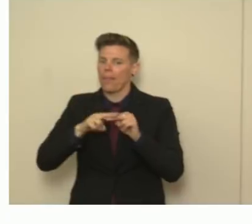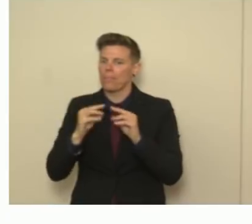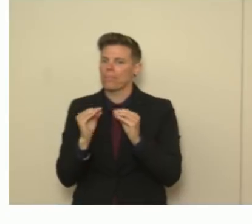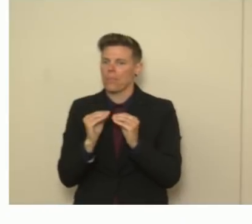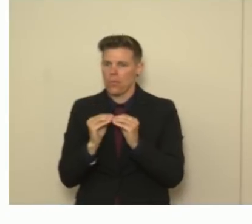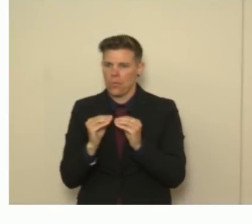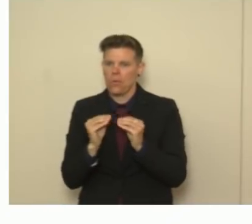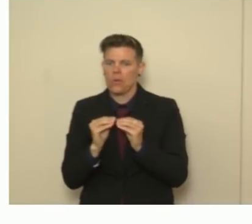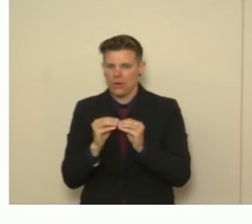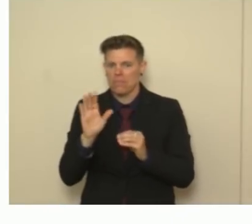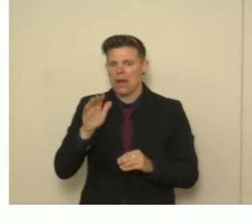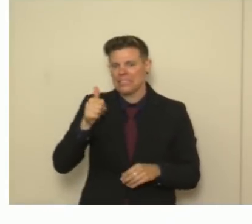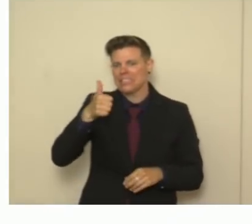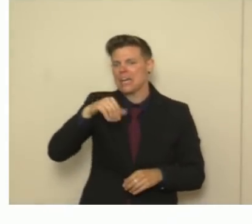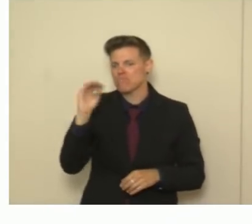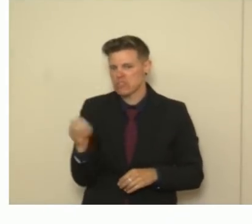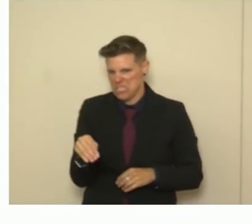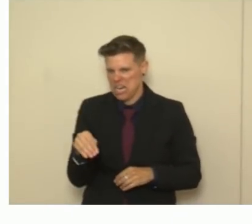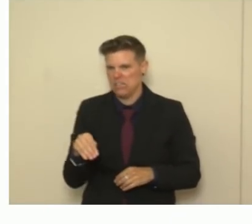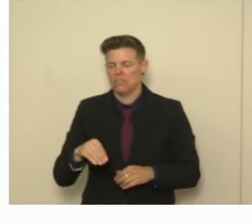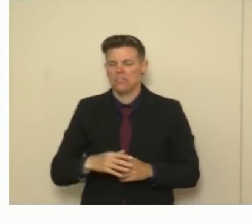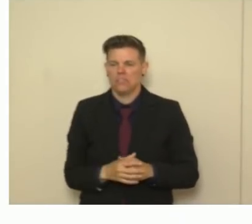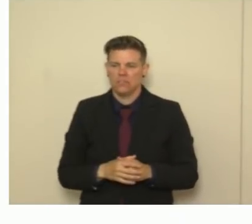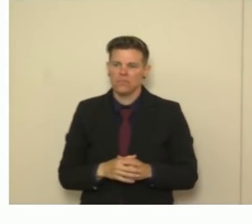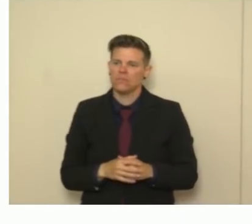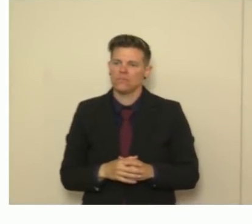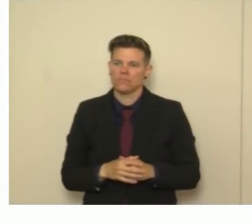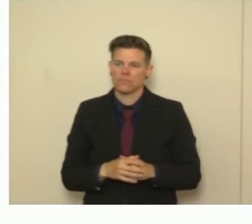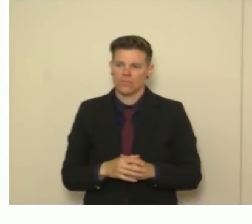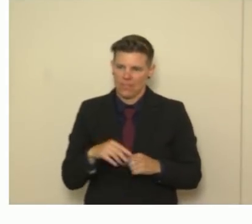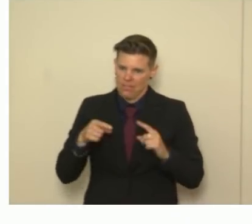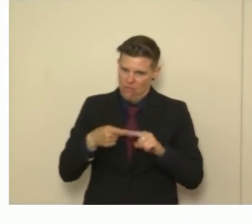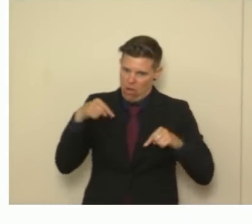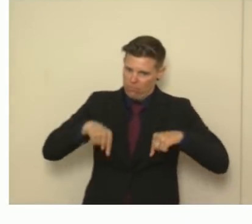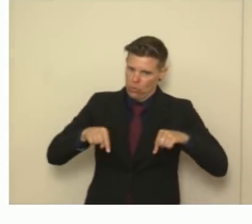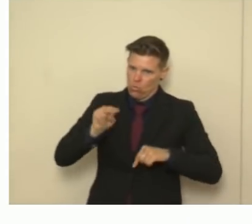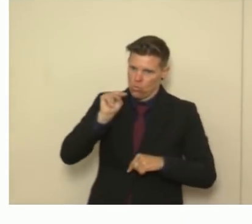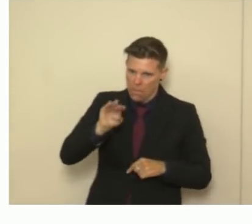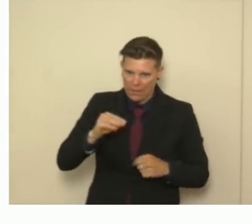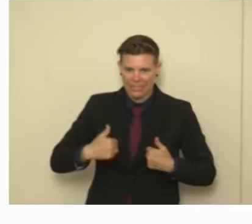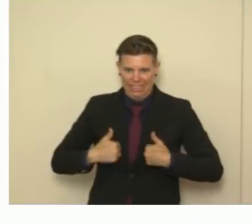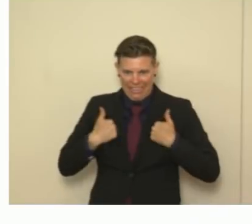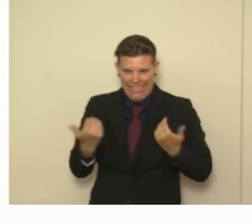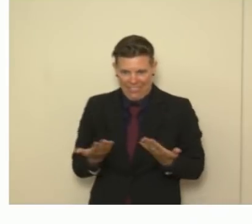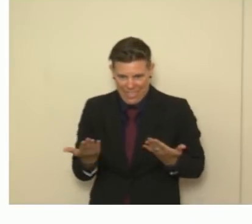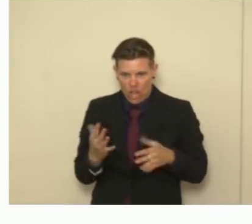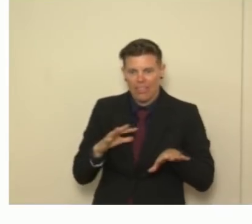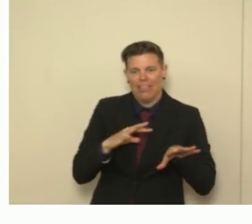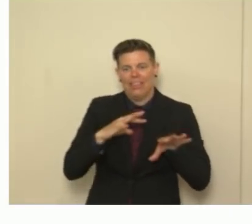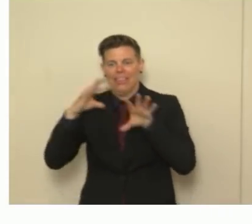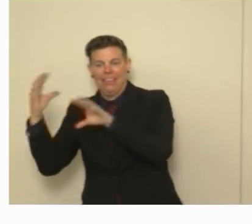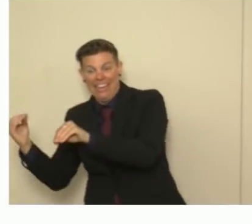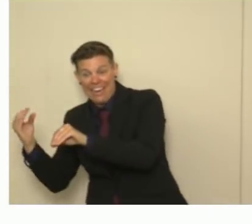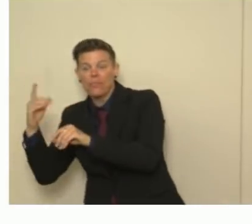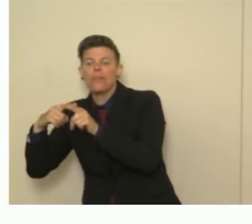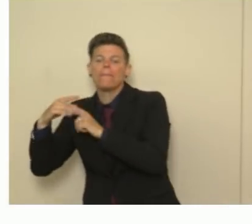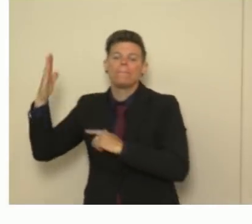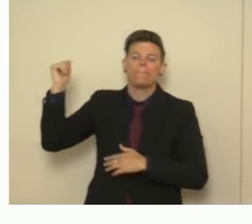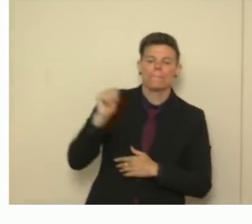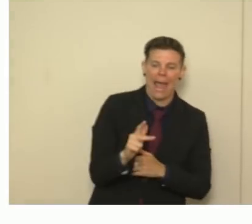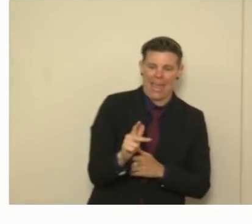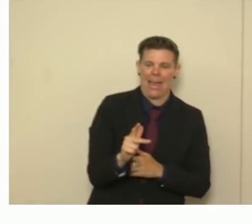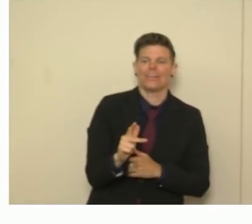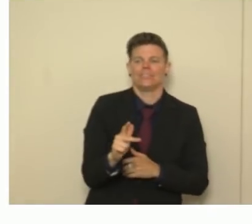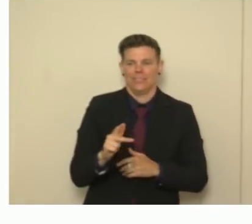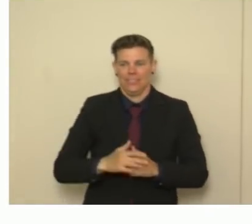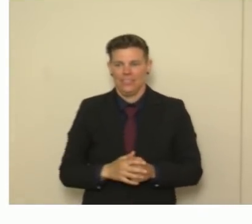10% now of all of our cases are resulting from New Mexicans leaving the state and then coming back. And so we don't know that the